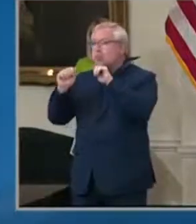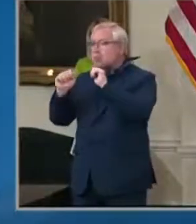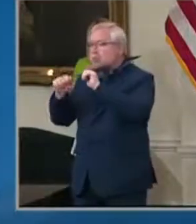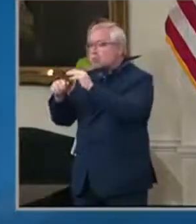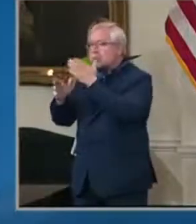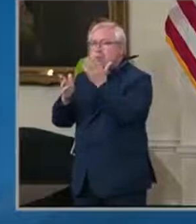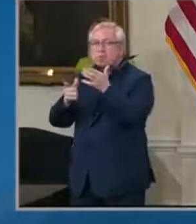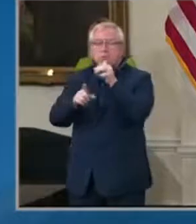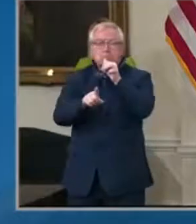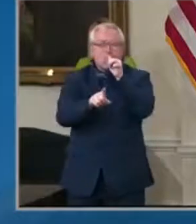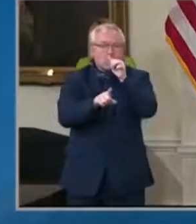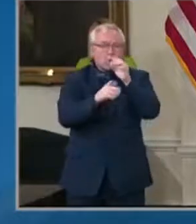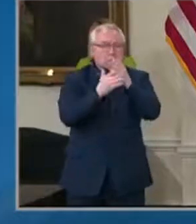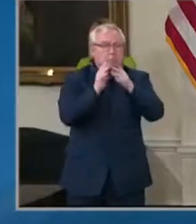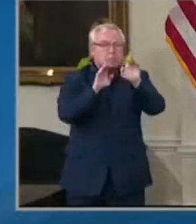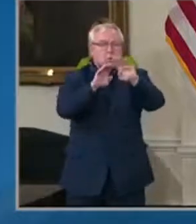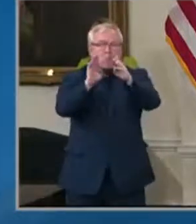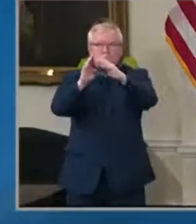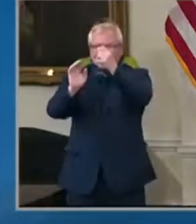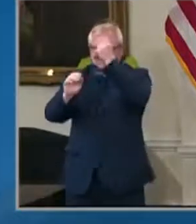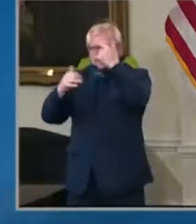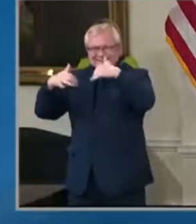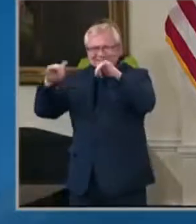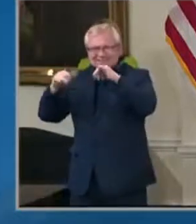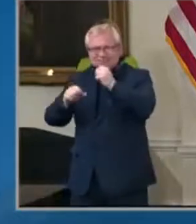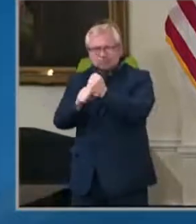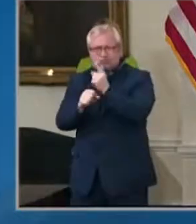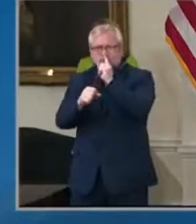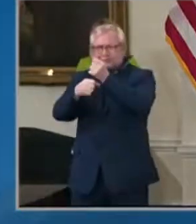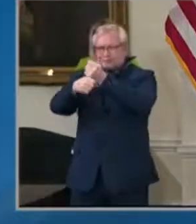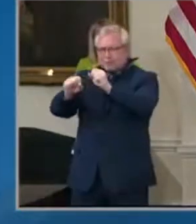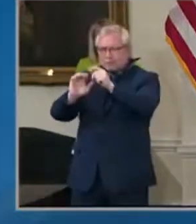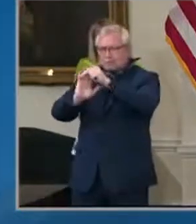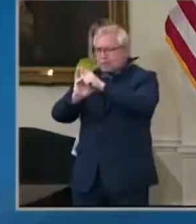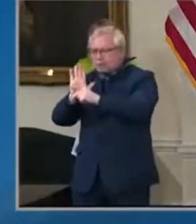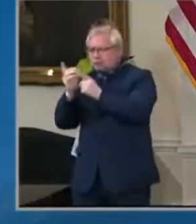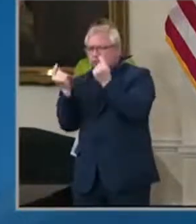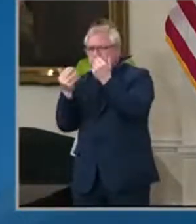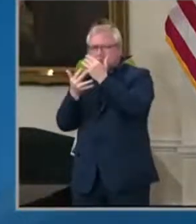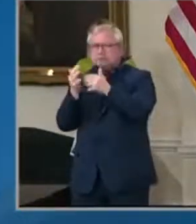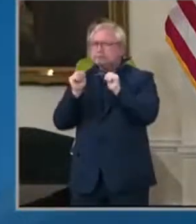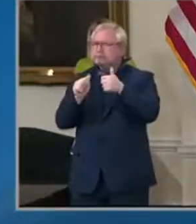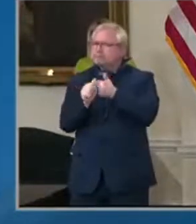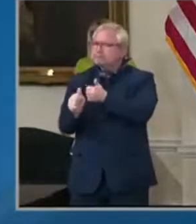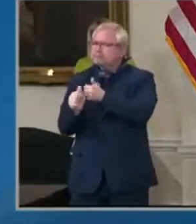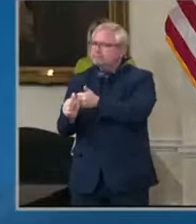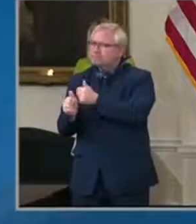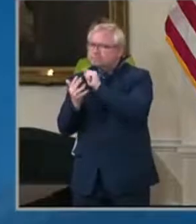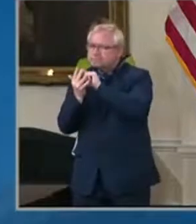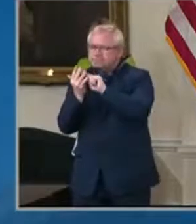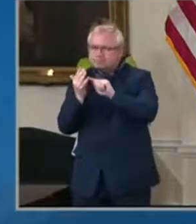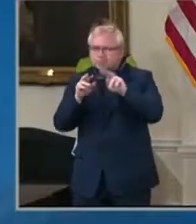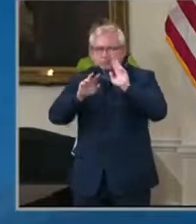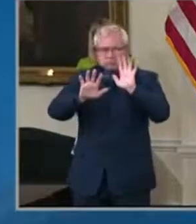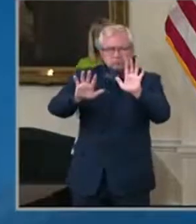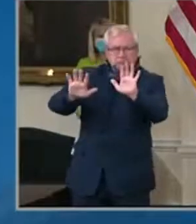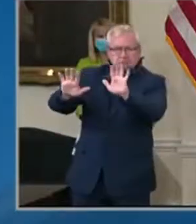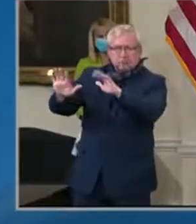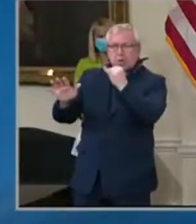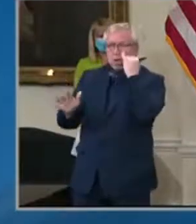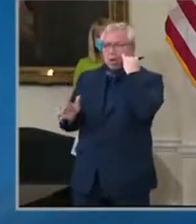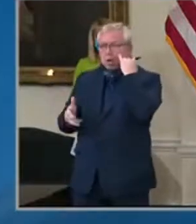with significant safety restrictions. And then the third and final stage would